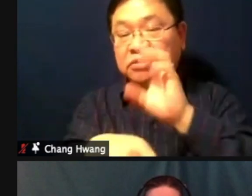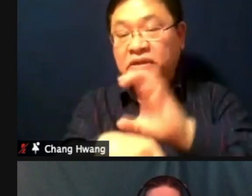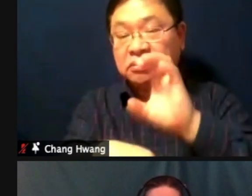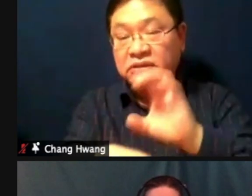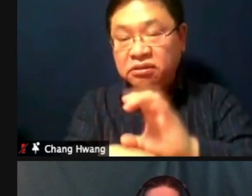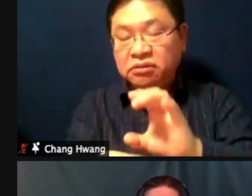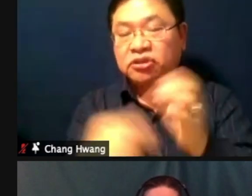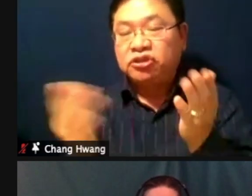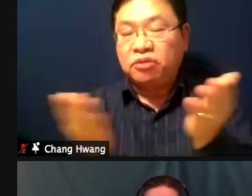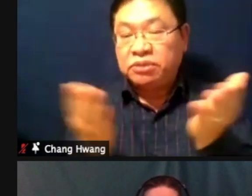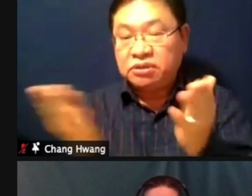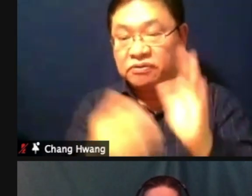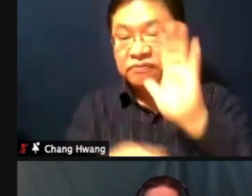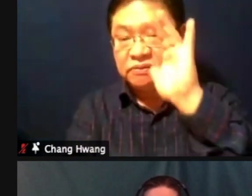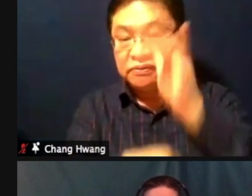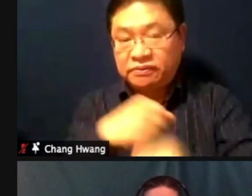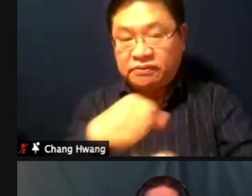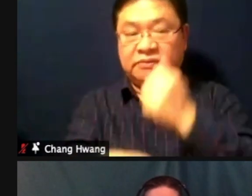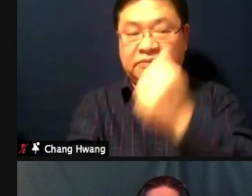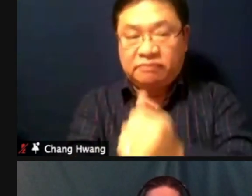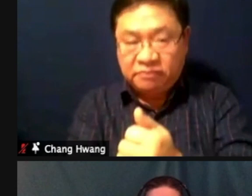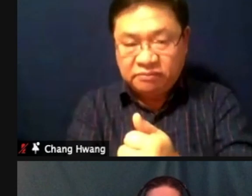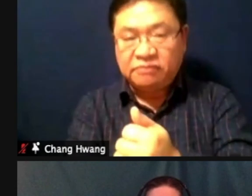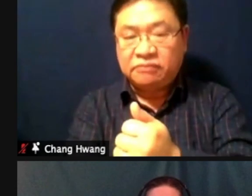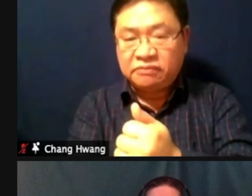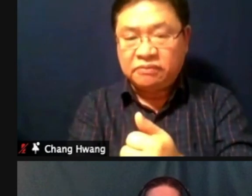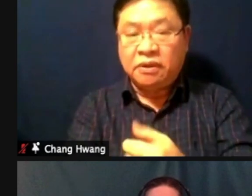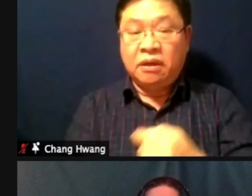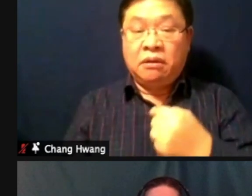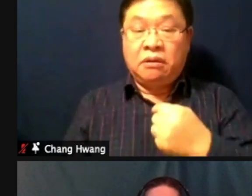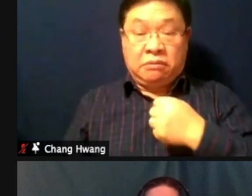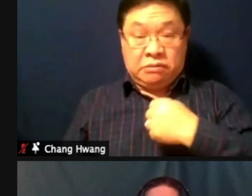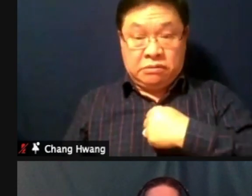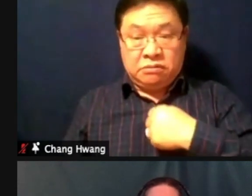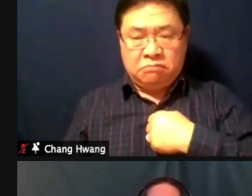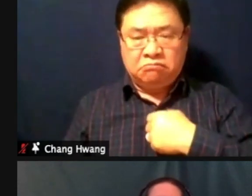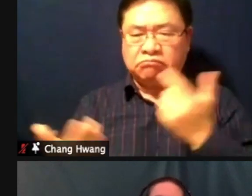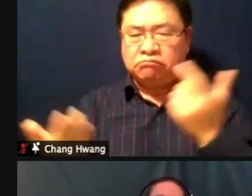founded. And I worked as a part of that church, worked in that service for 25 years.